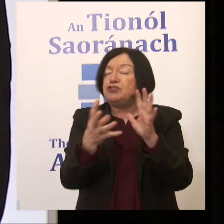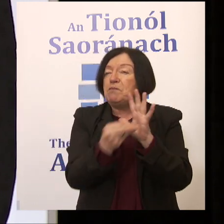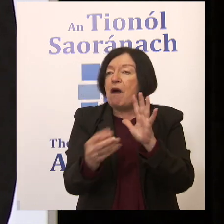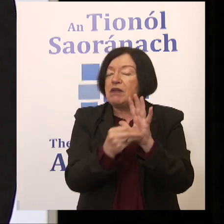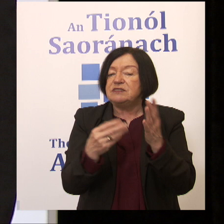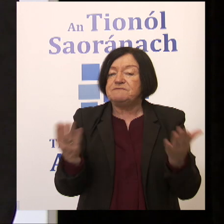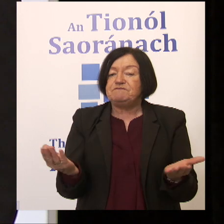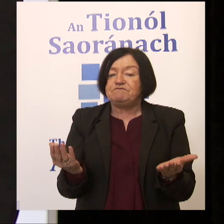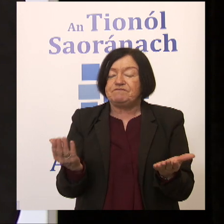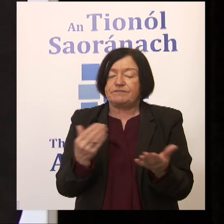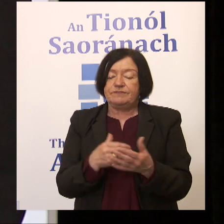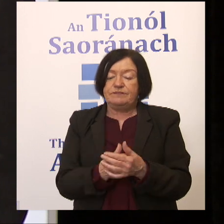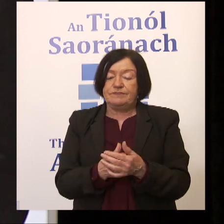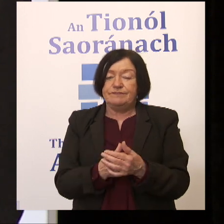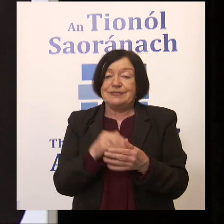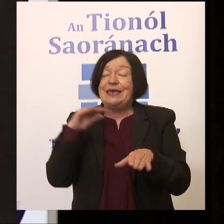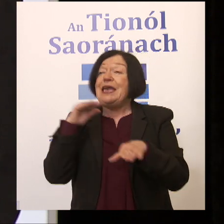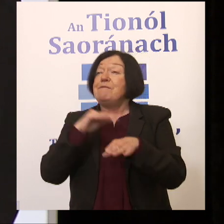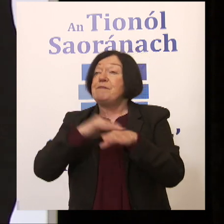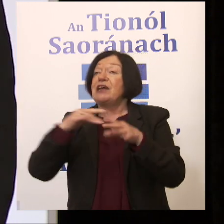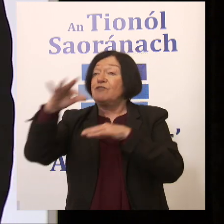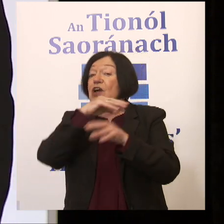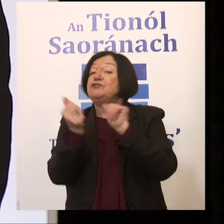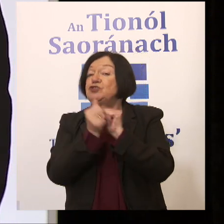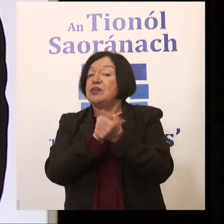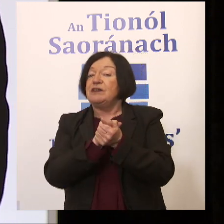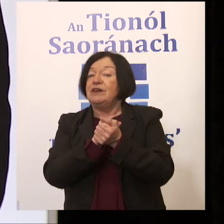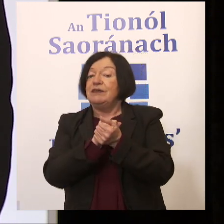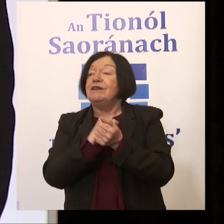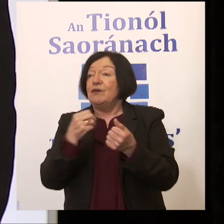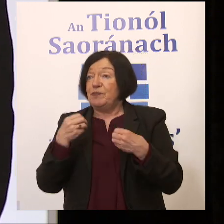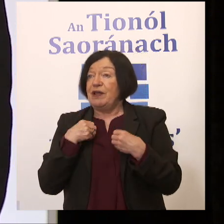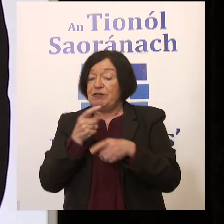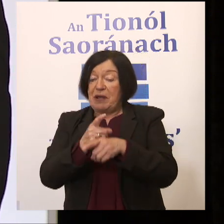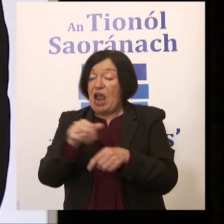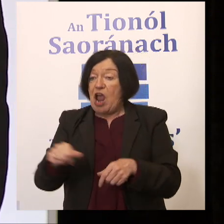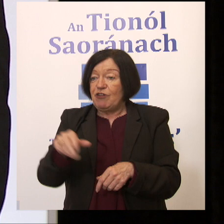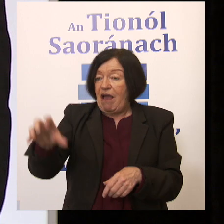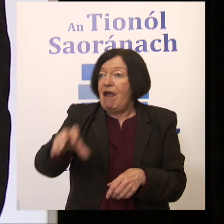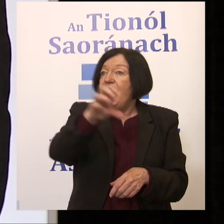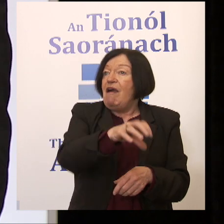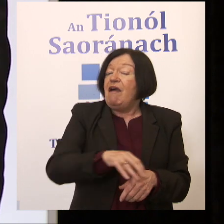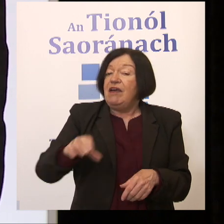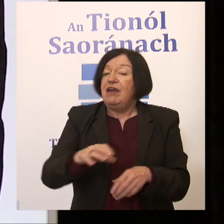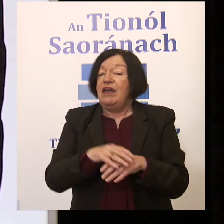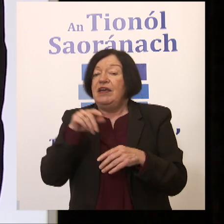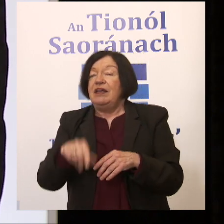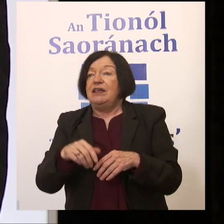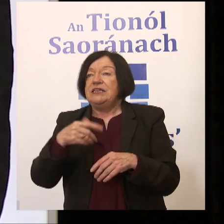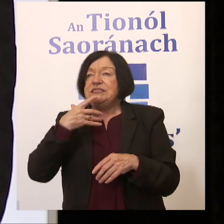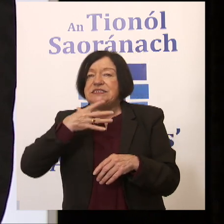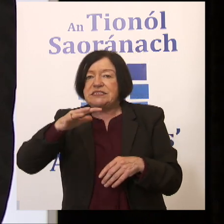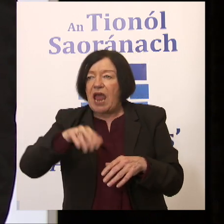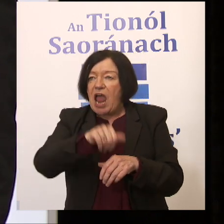suggest that the impacts of climate change are likely to be quite localised. Proximity to watercourses, coastal